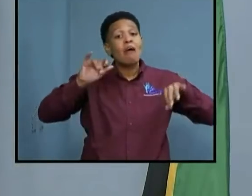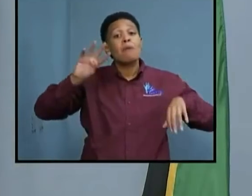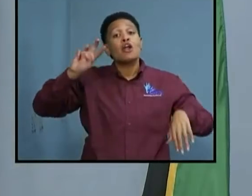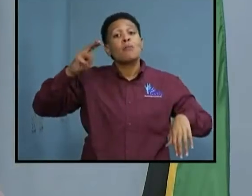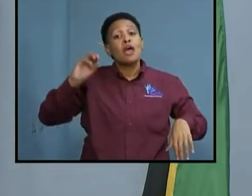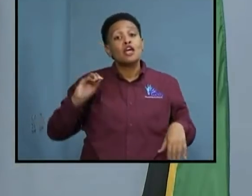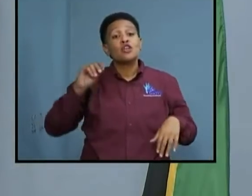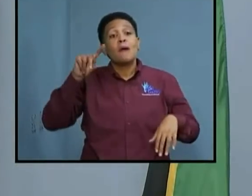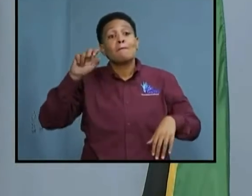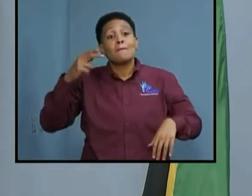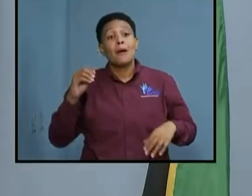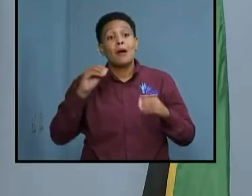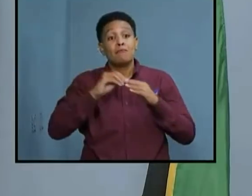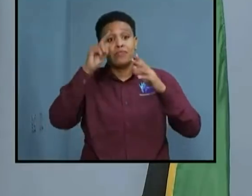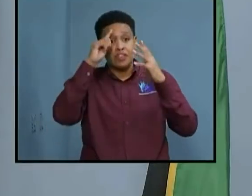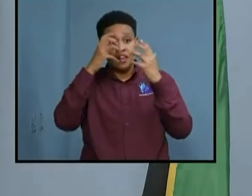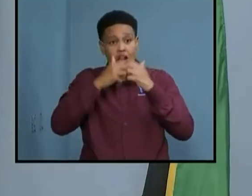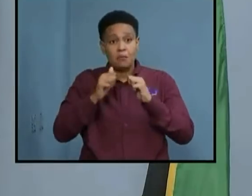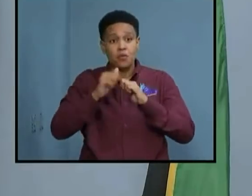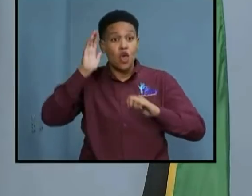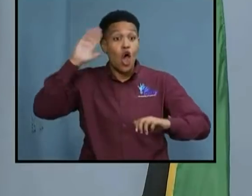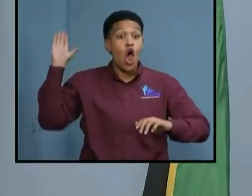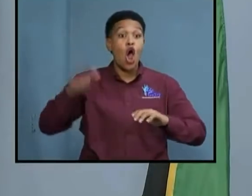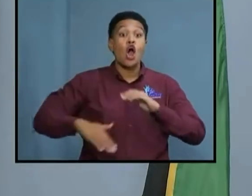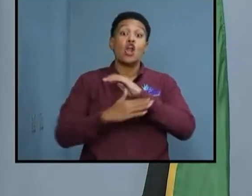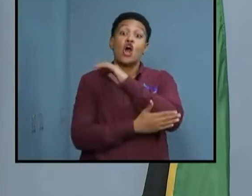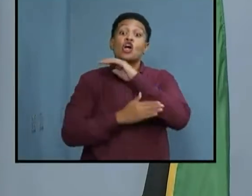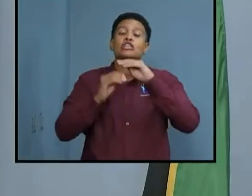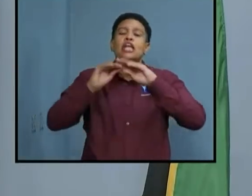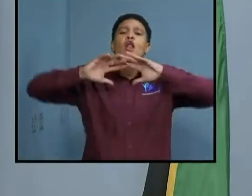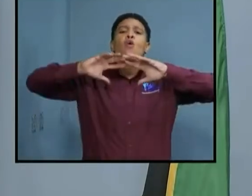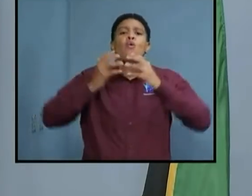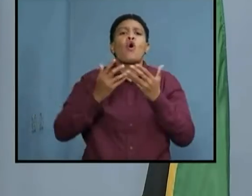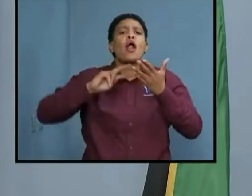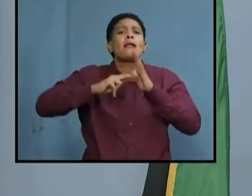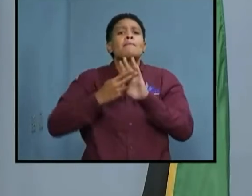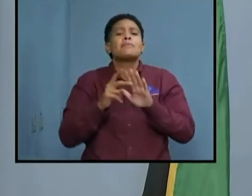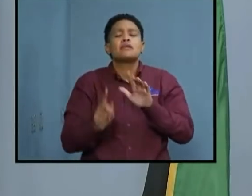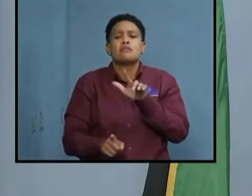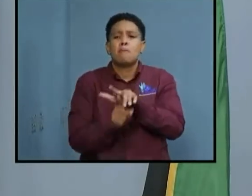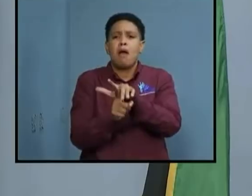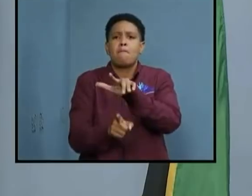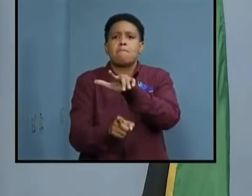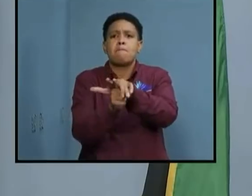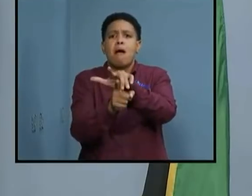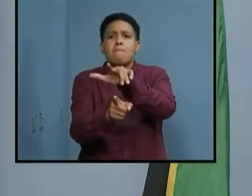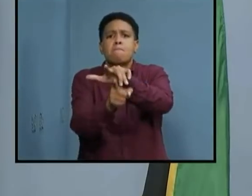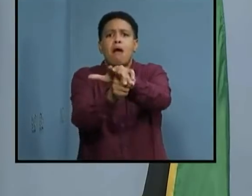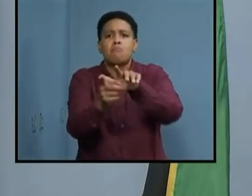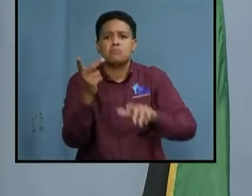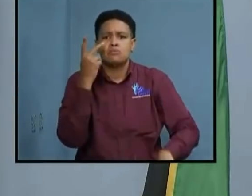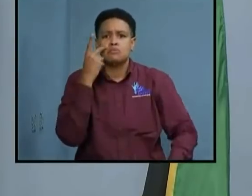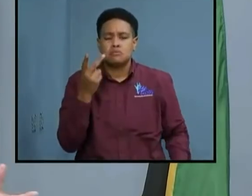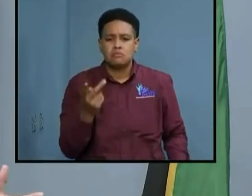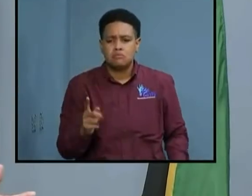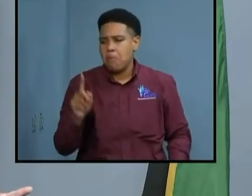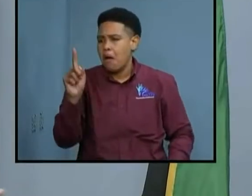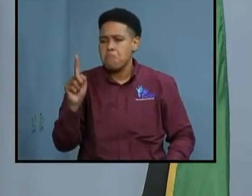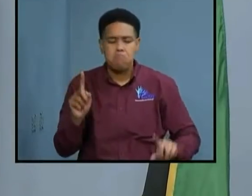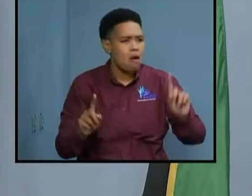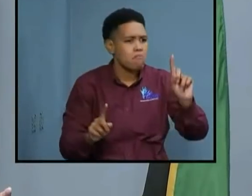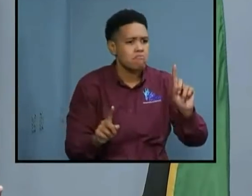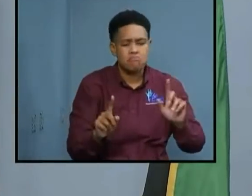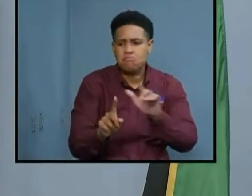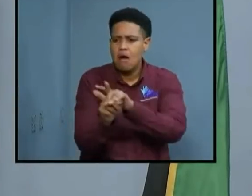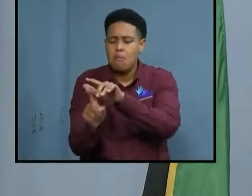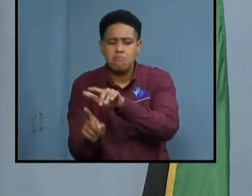in collaboration with all the countries of the world, means that cases are going to pop up every and anywhere at